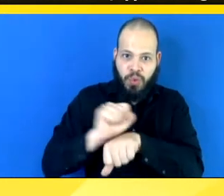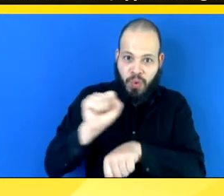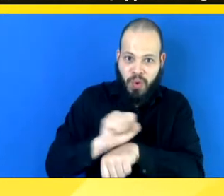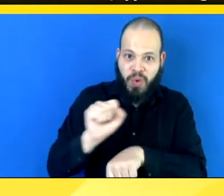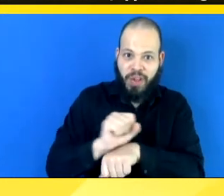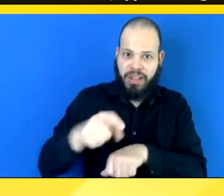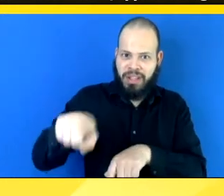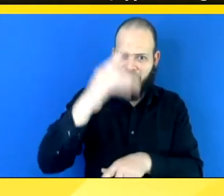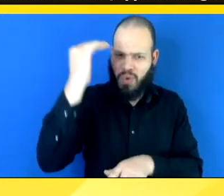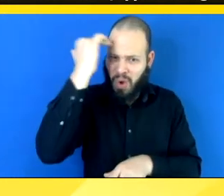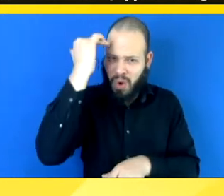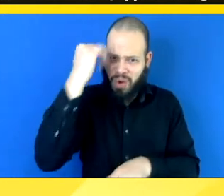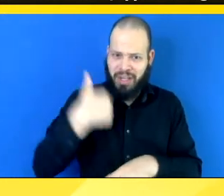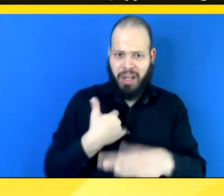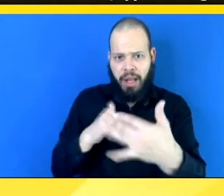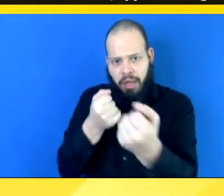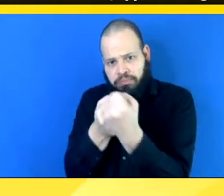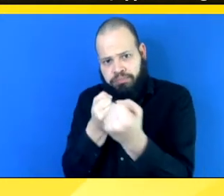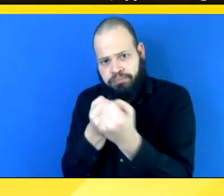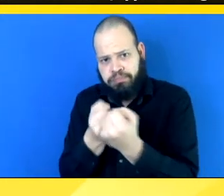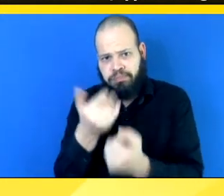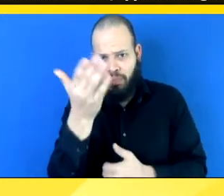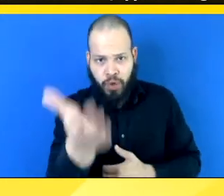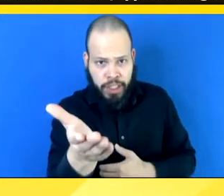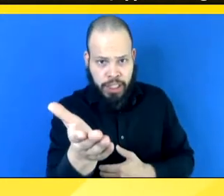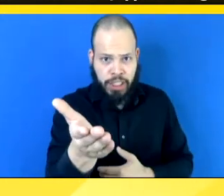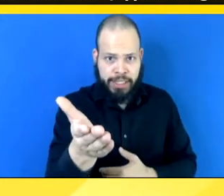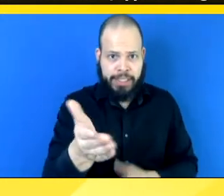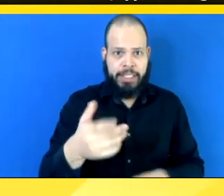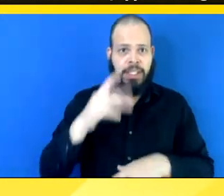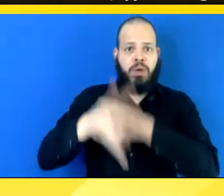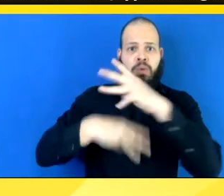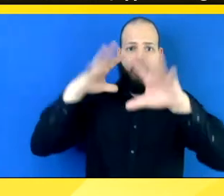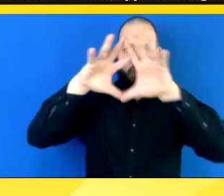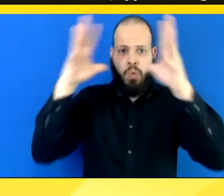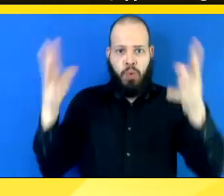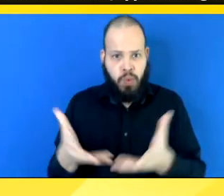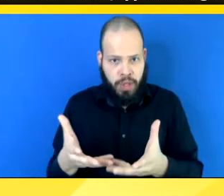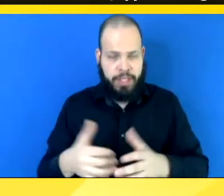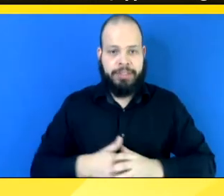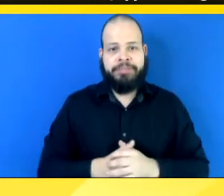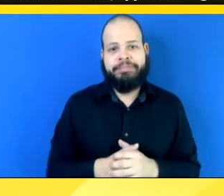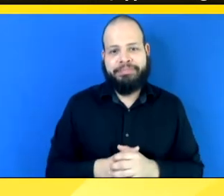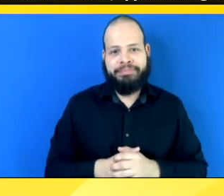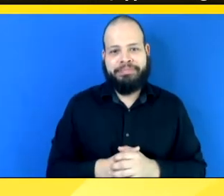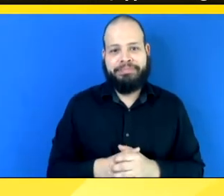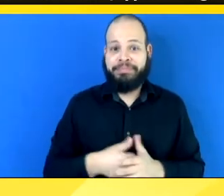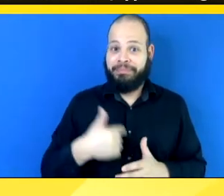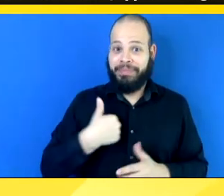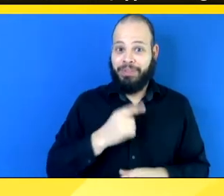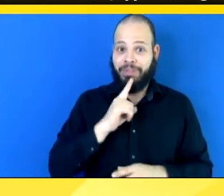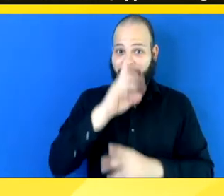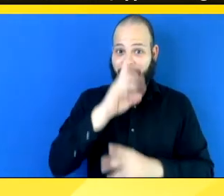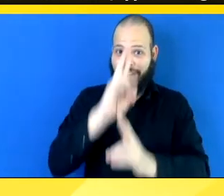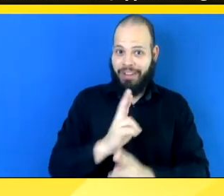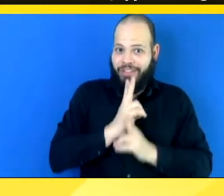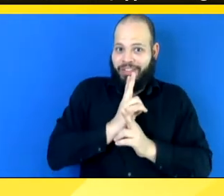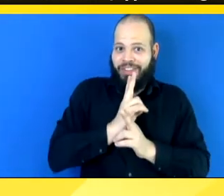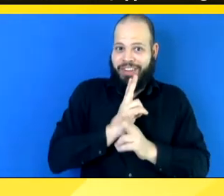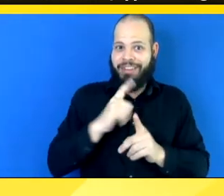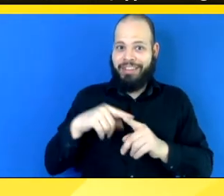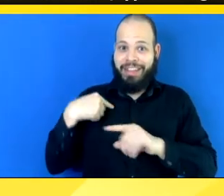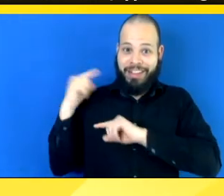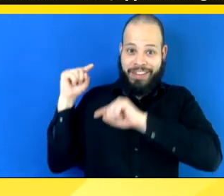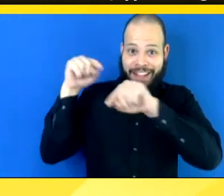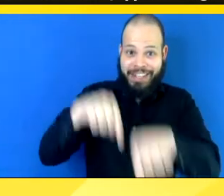and all over the world, really. So I had the privilege of being in Bessemer last week, and it was